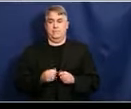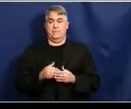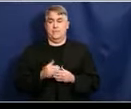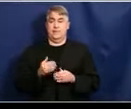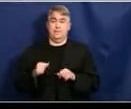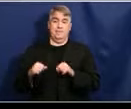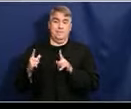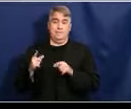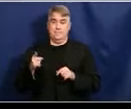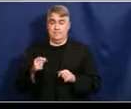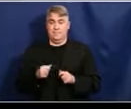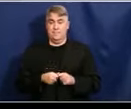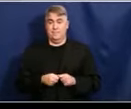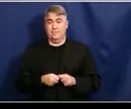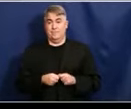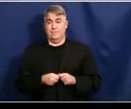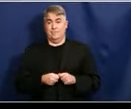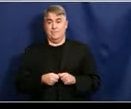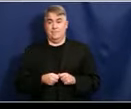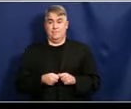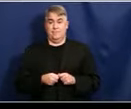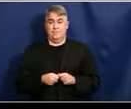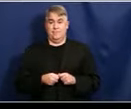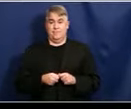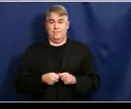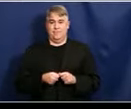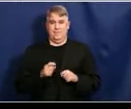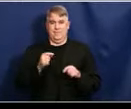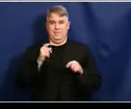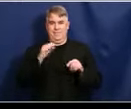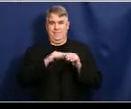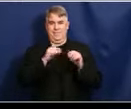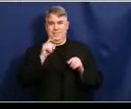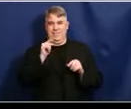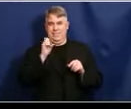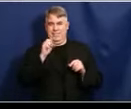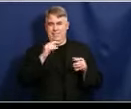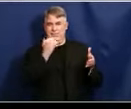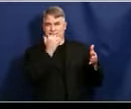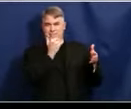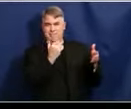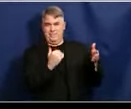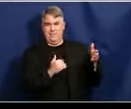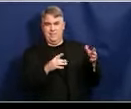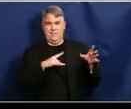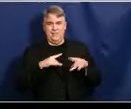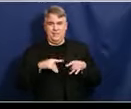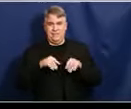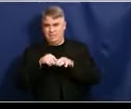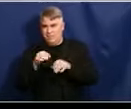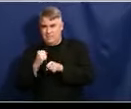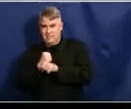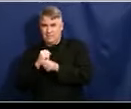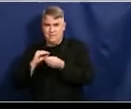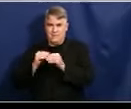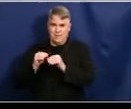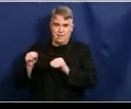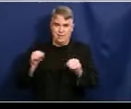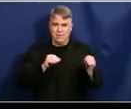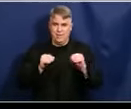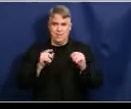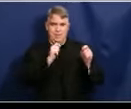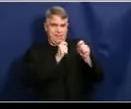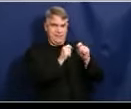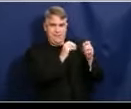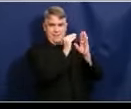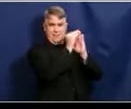about the state monitoring metrics as it relates to our case rates. So we have our unadjusted and our adjusted case rates,